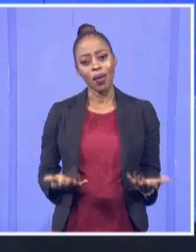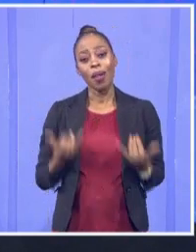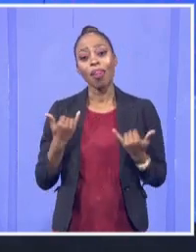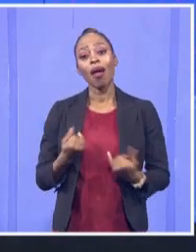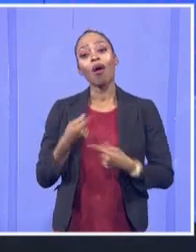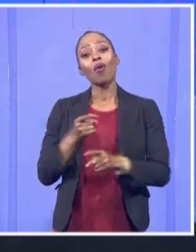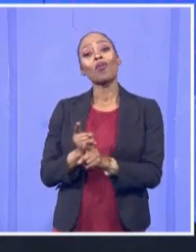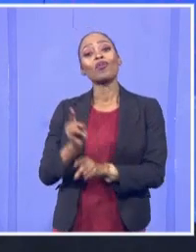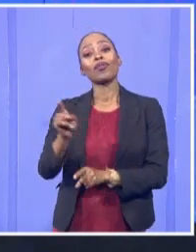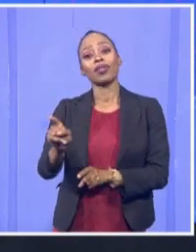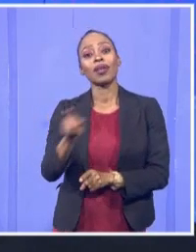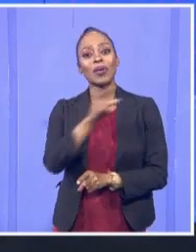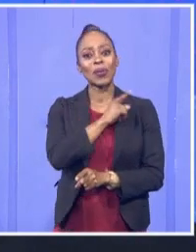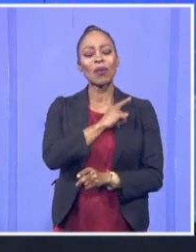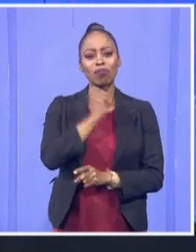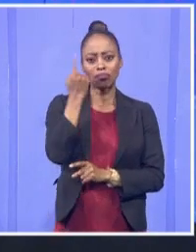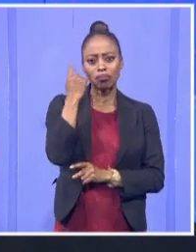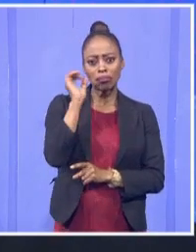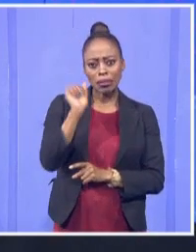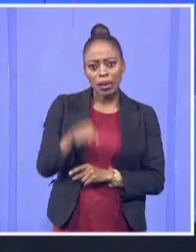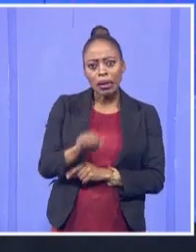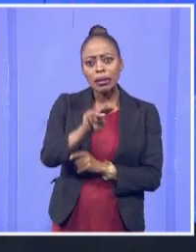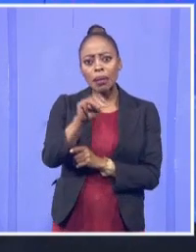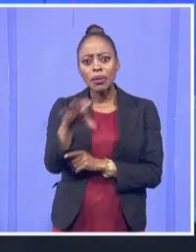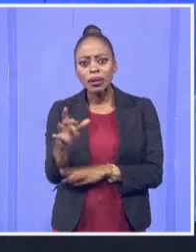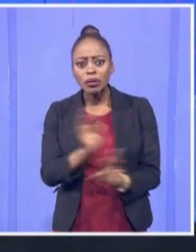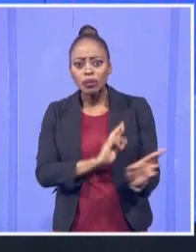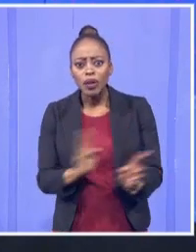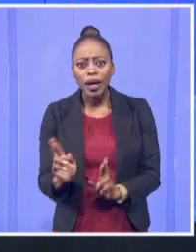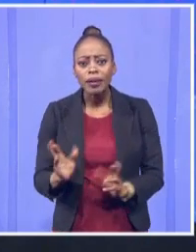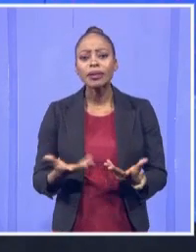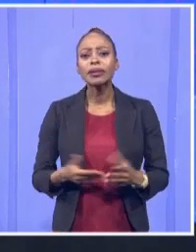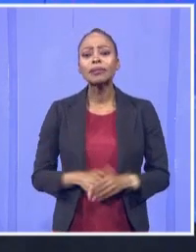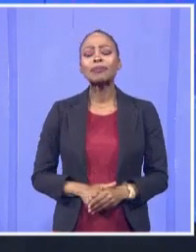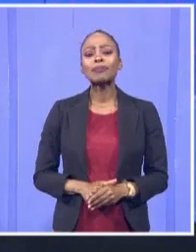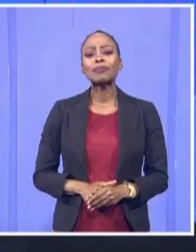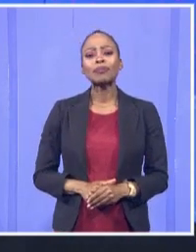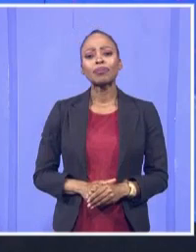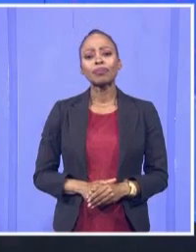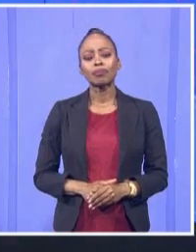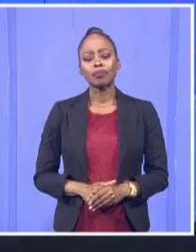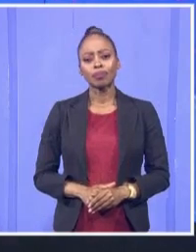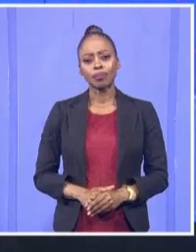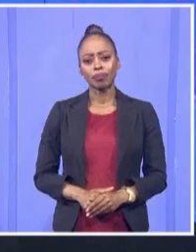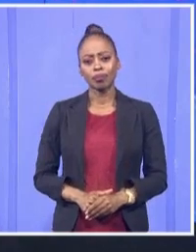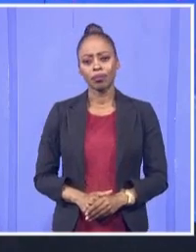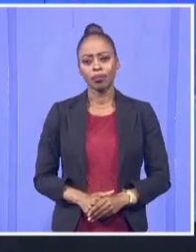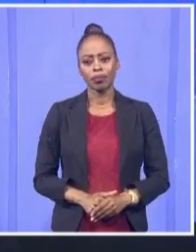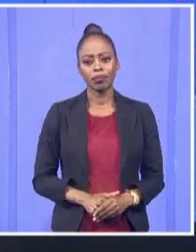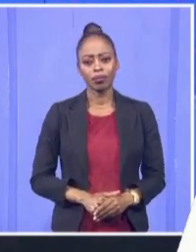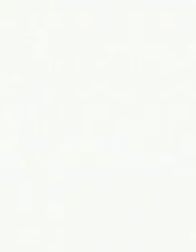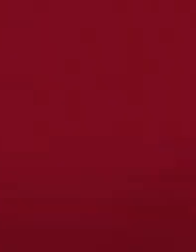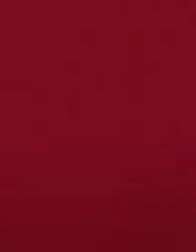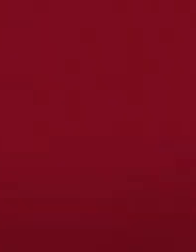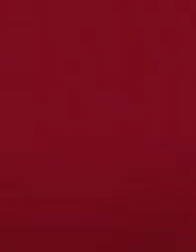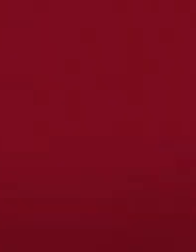you there right now because we understand the MEC is on the podium. The leadership of the department, led by